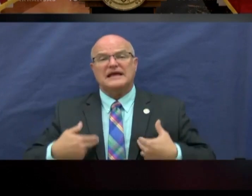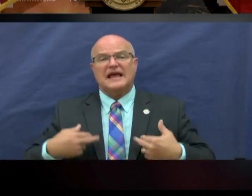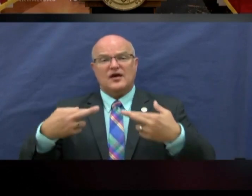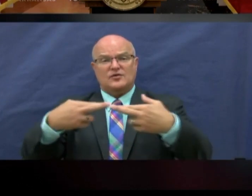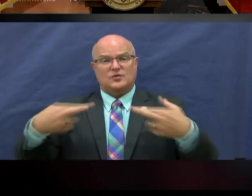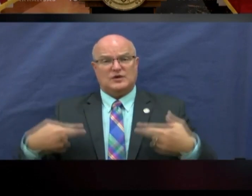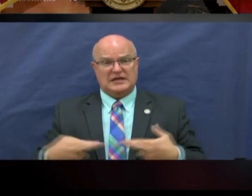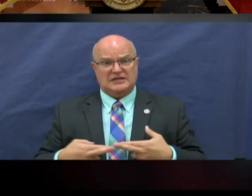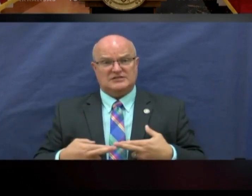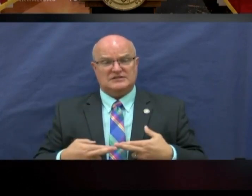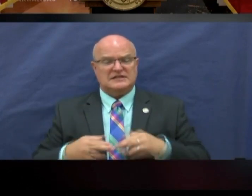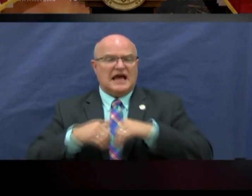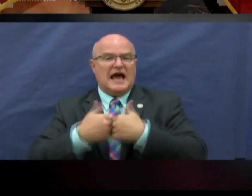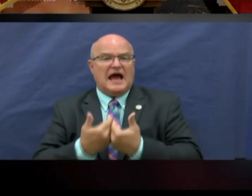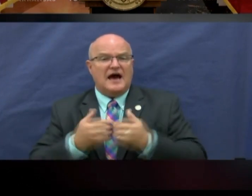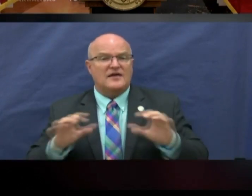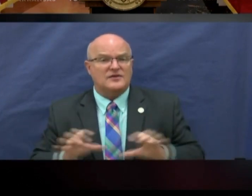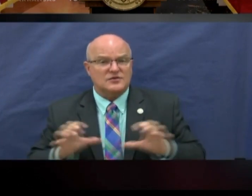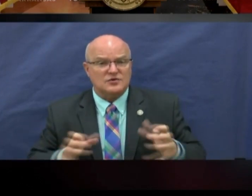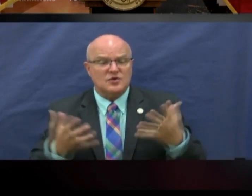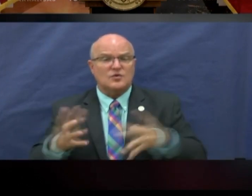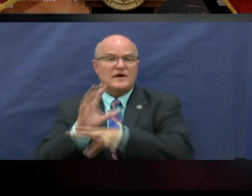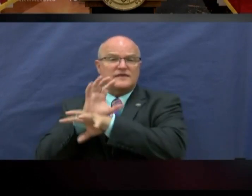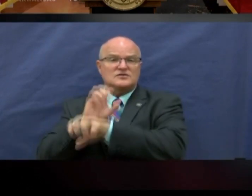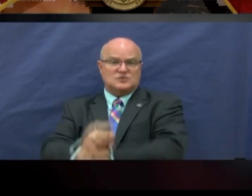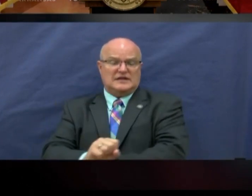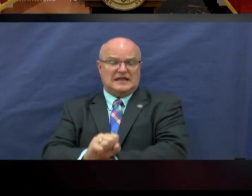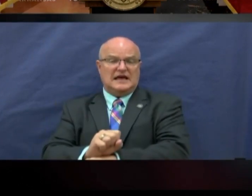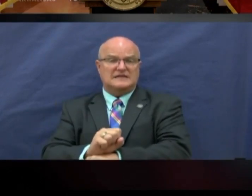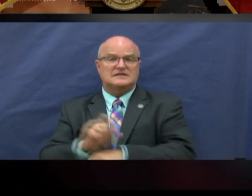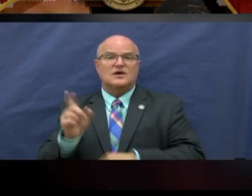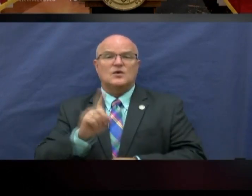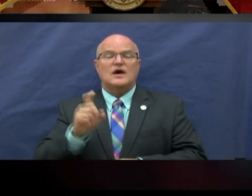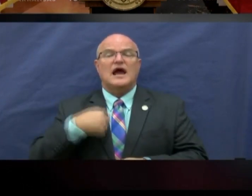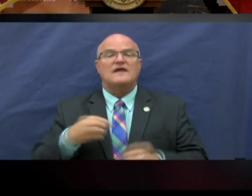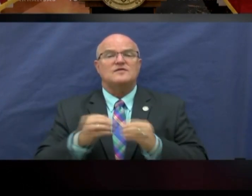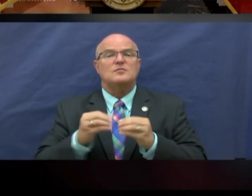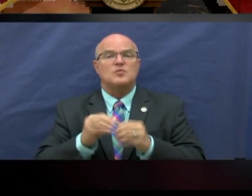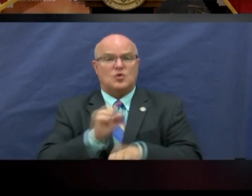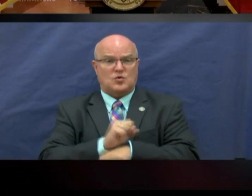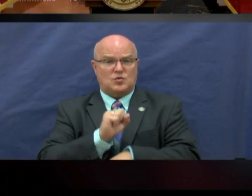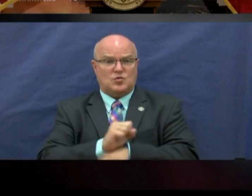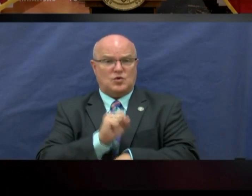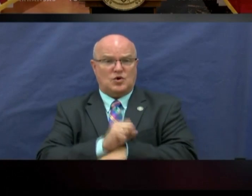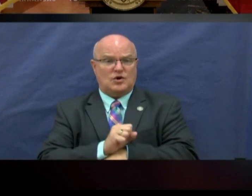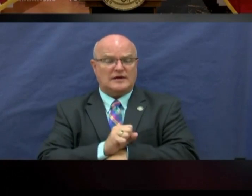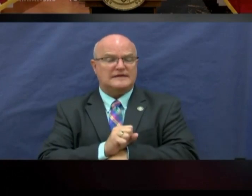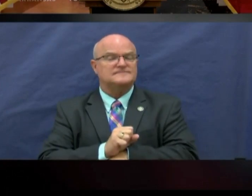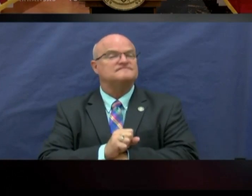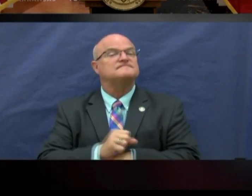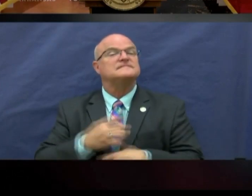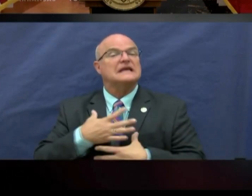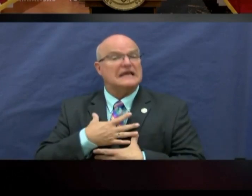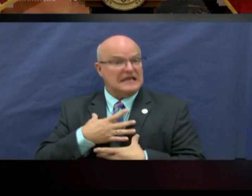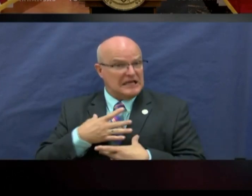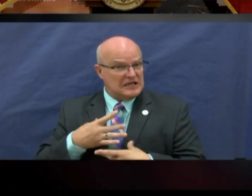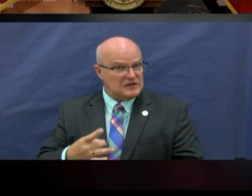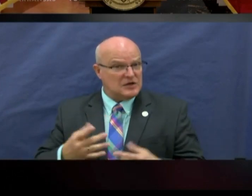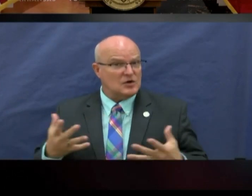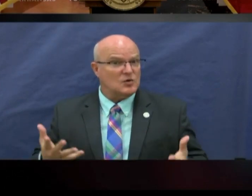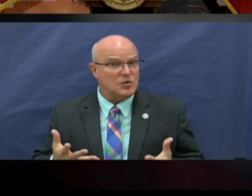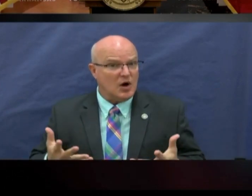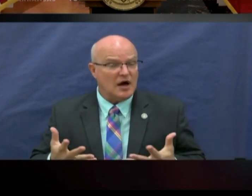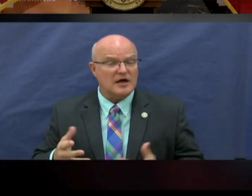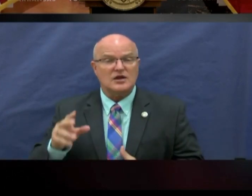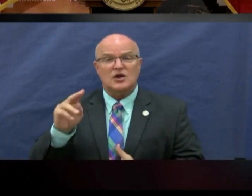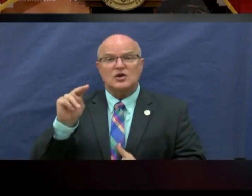regions as to how they're doing, what the trend lines are, and where we've got more work. And what's interesting this week is that you have